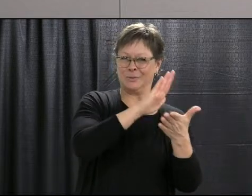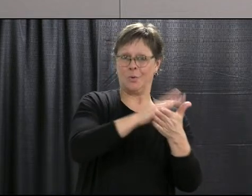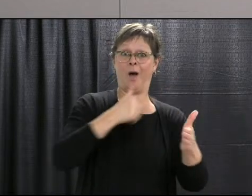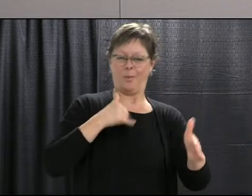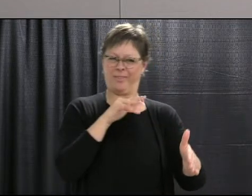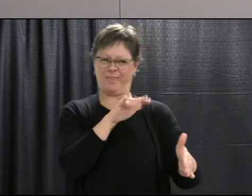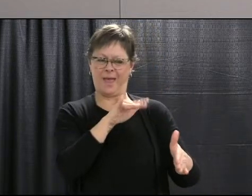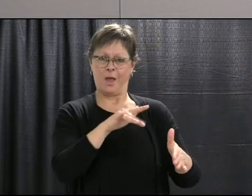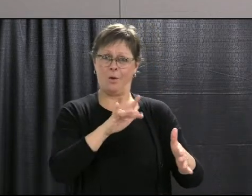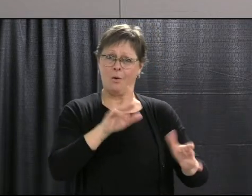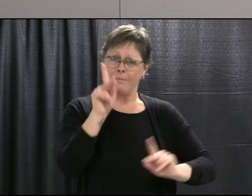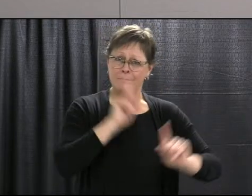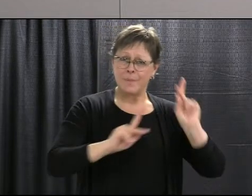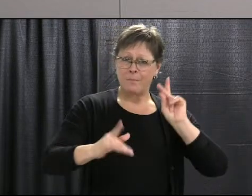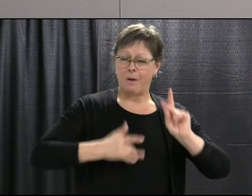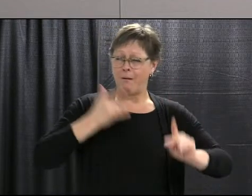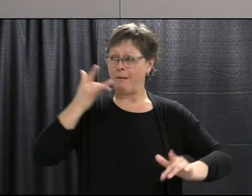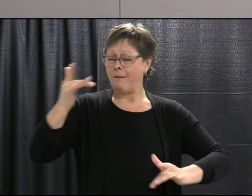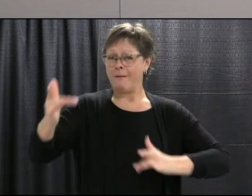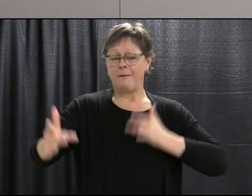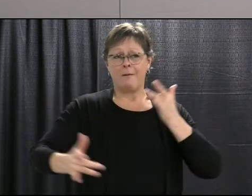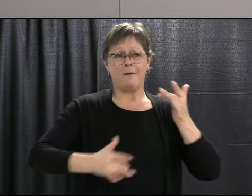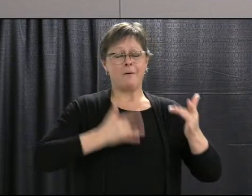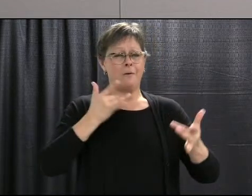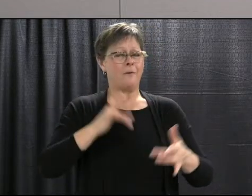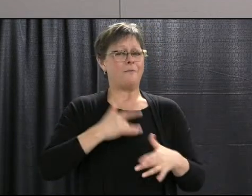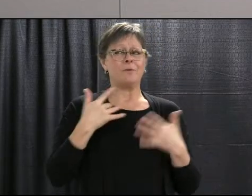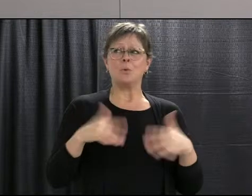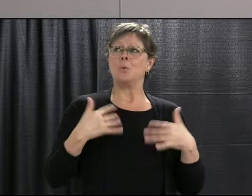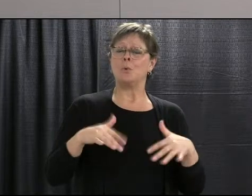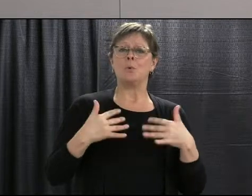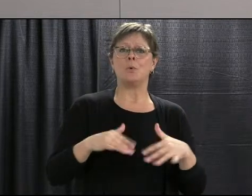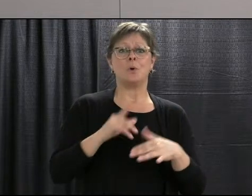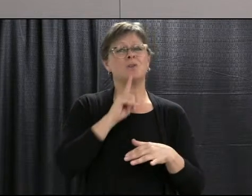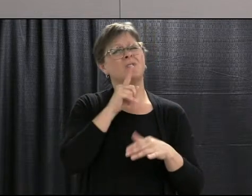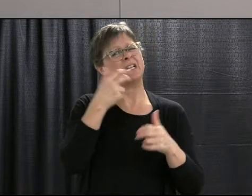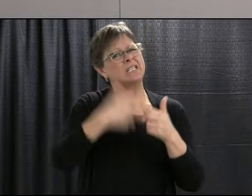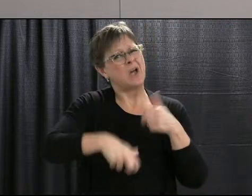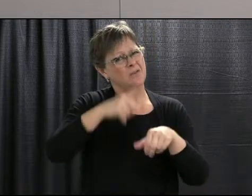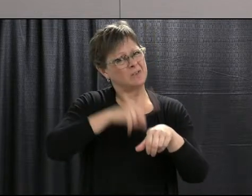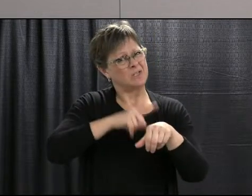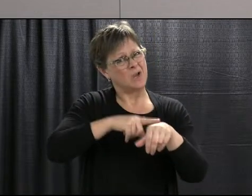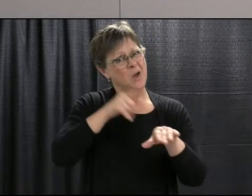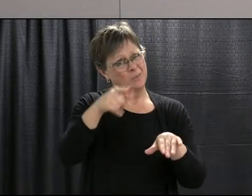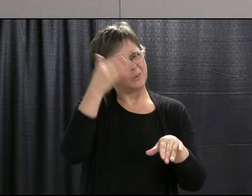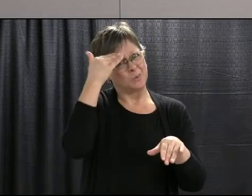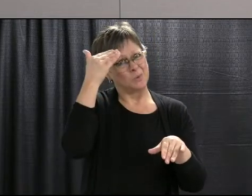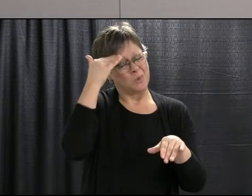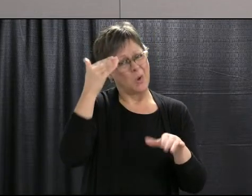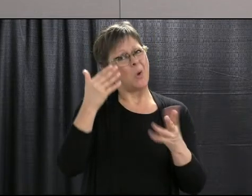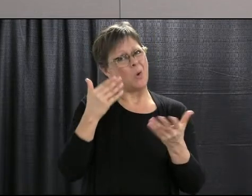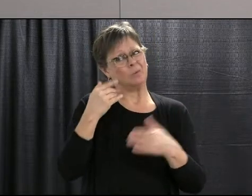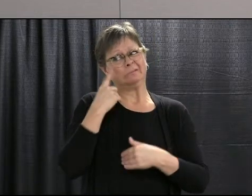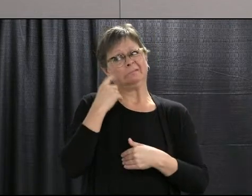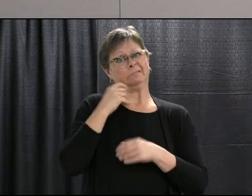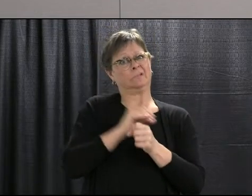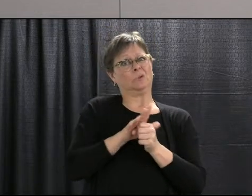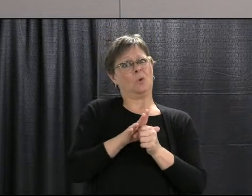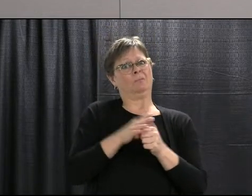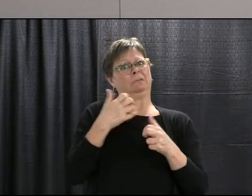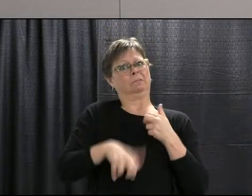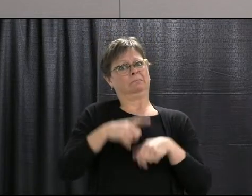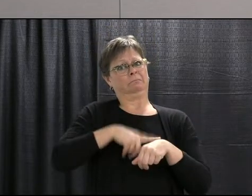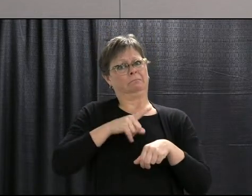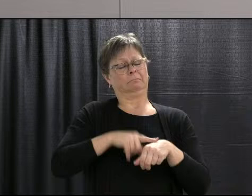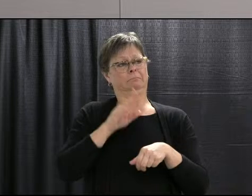day. People are excited. And we've just come through a particularly hard period, as everyone knows, in healthcare. Folks are tired. And to